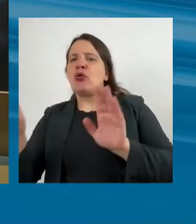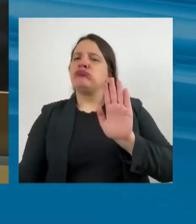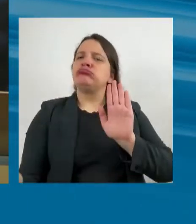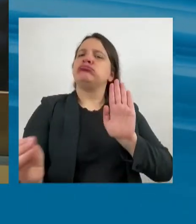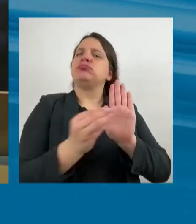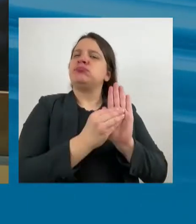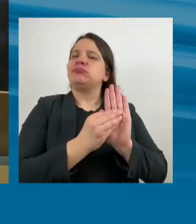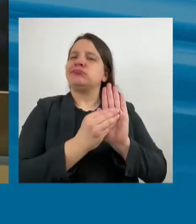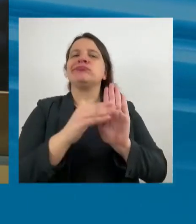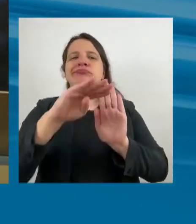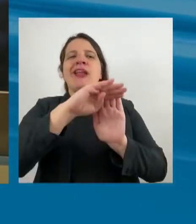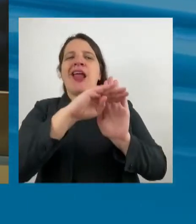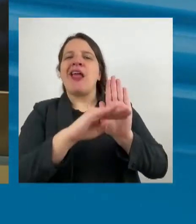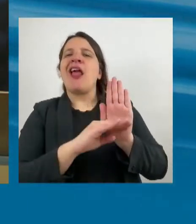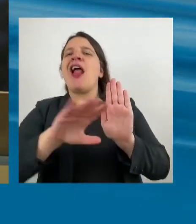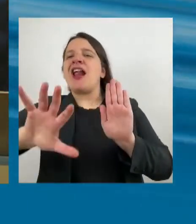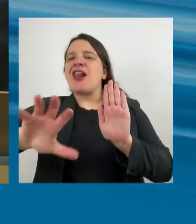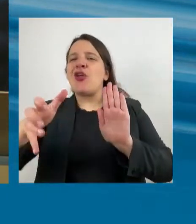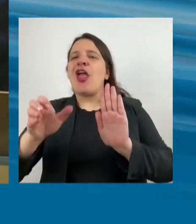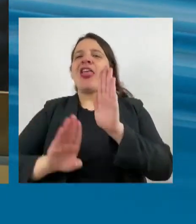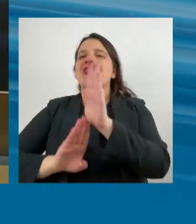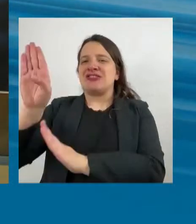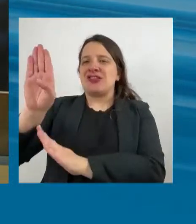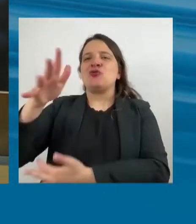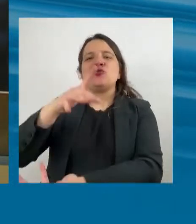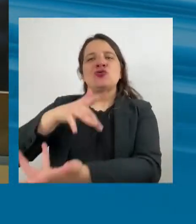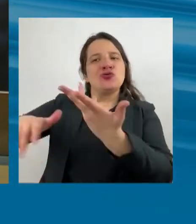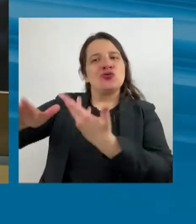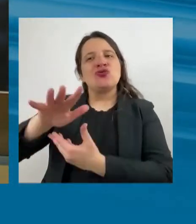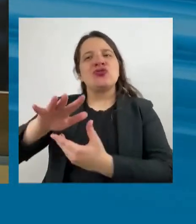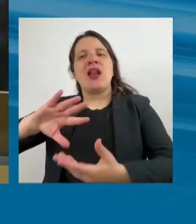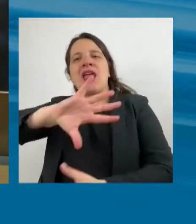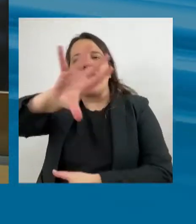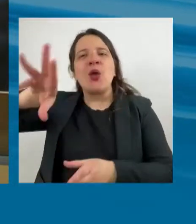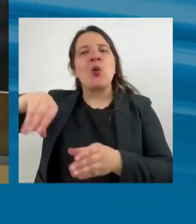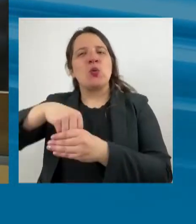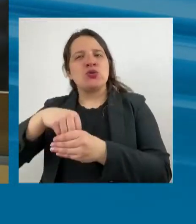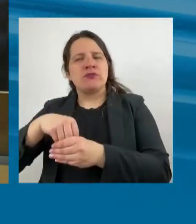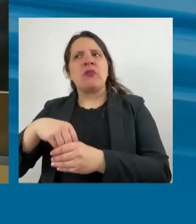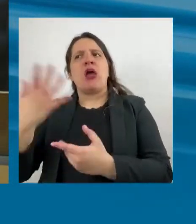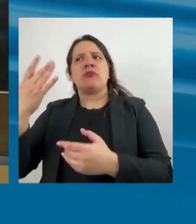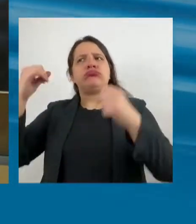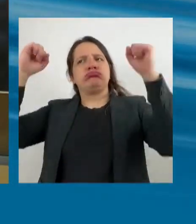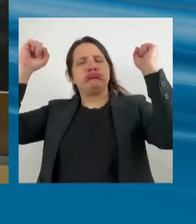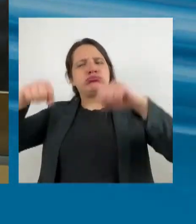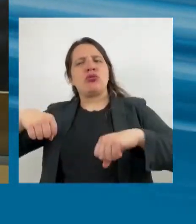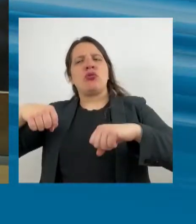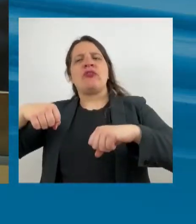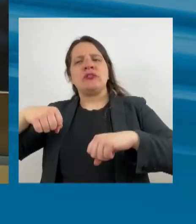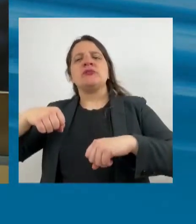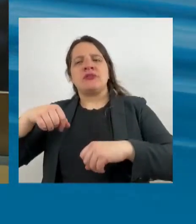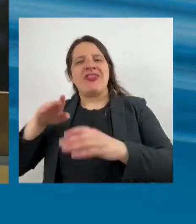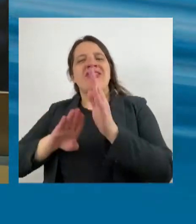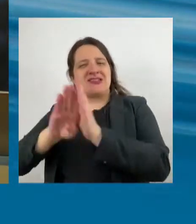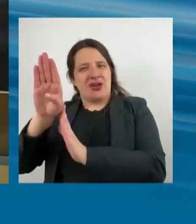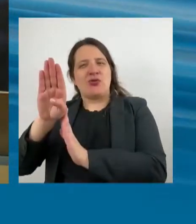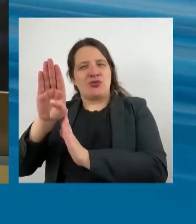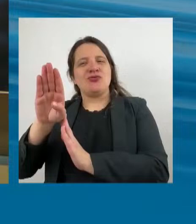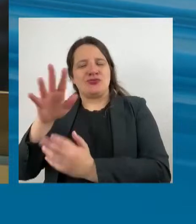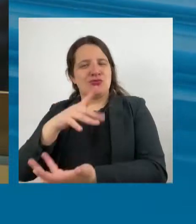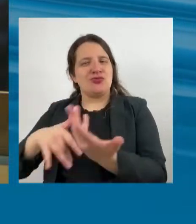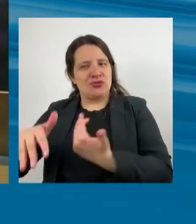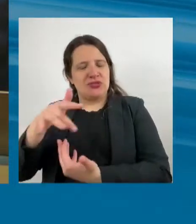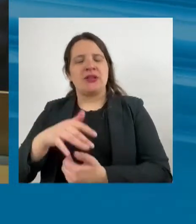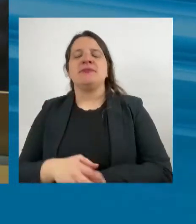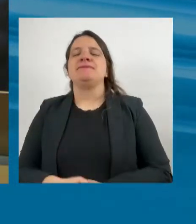into account the differences contained in the National Agenda of Social Development and Inclusive, which is